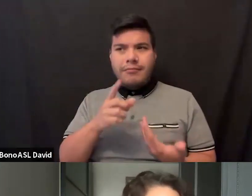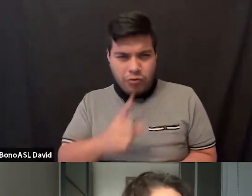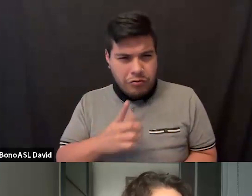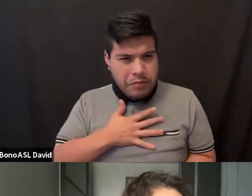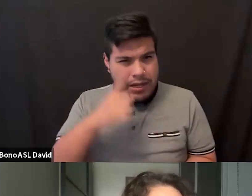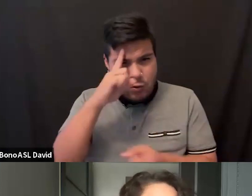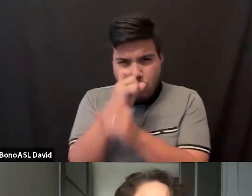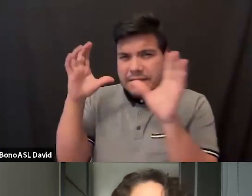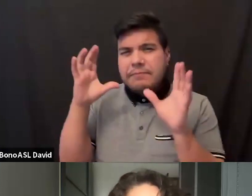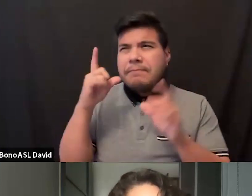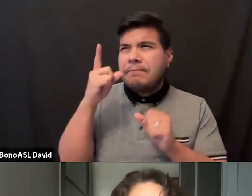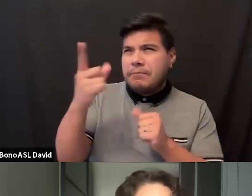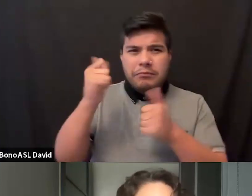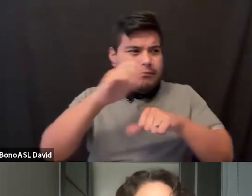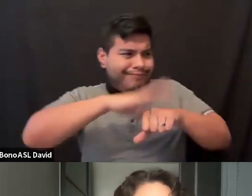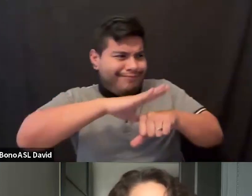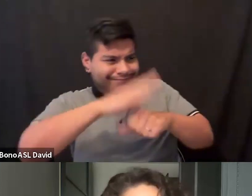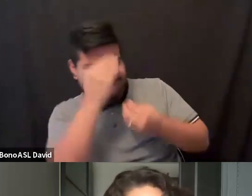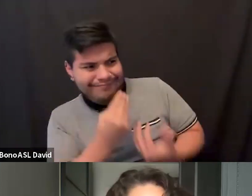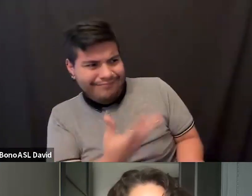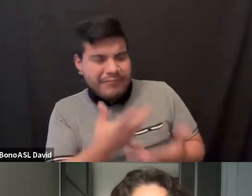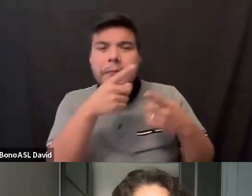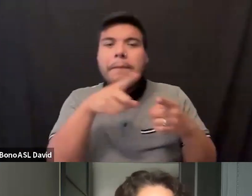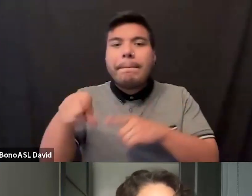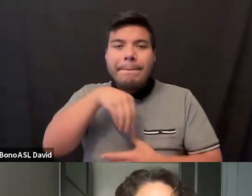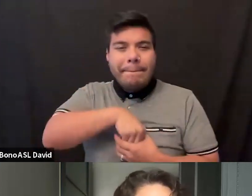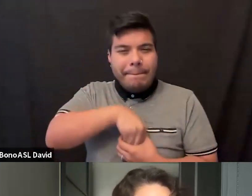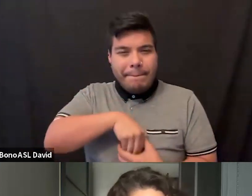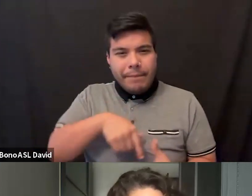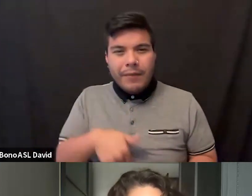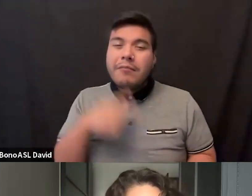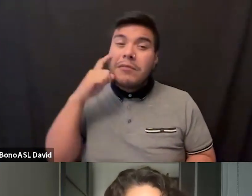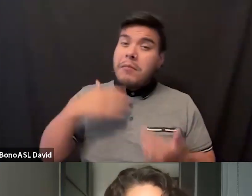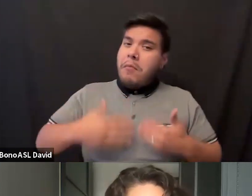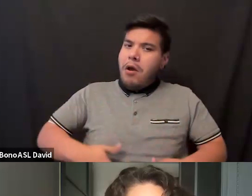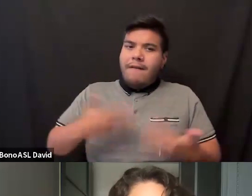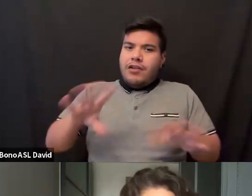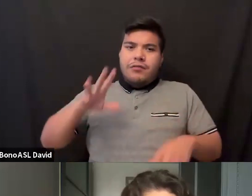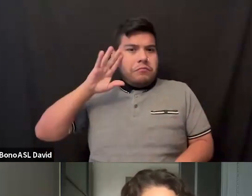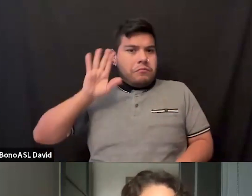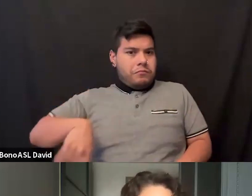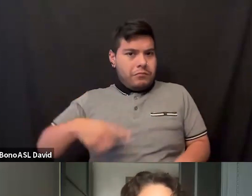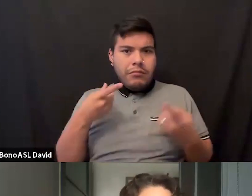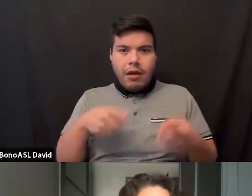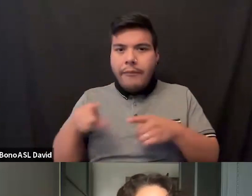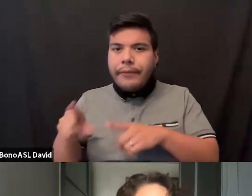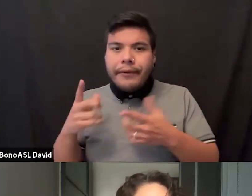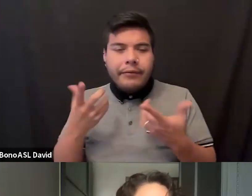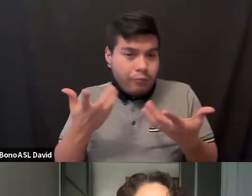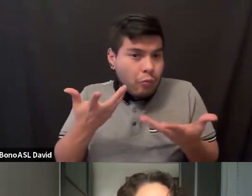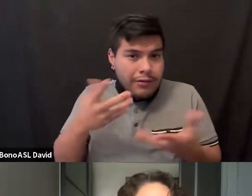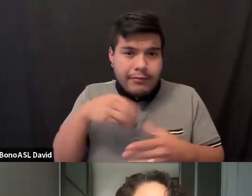to alert me what was going on inside my belly, because my body knew what was going on, like it was inside